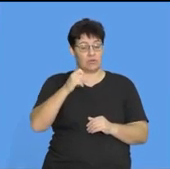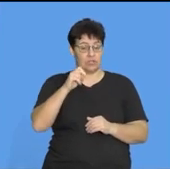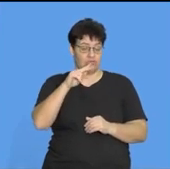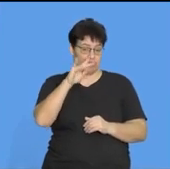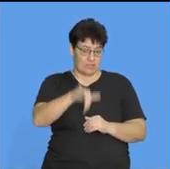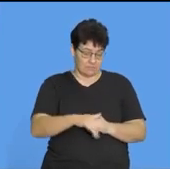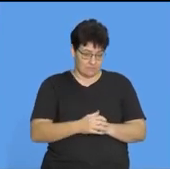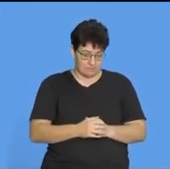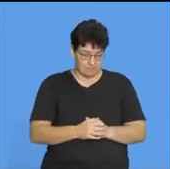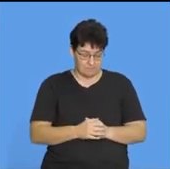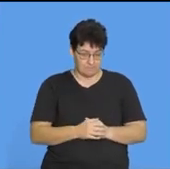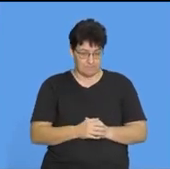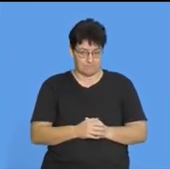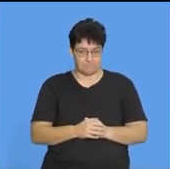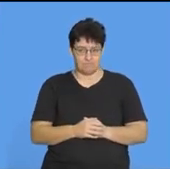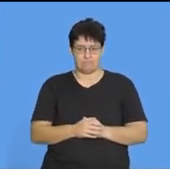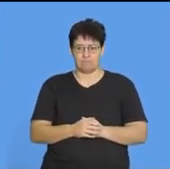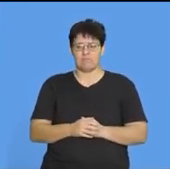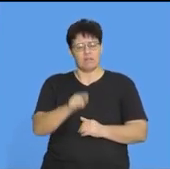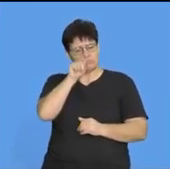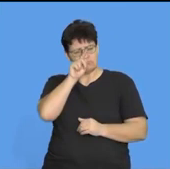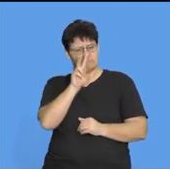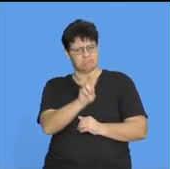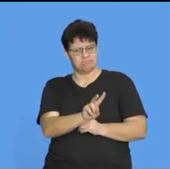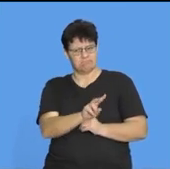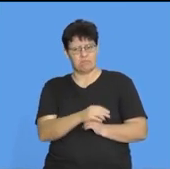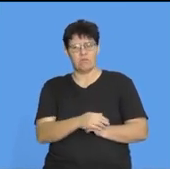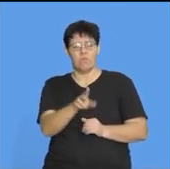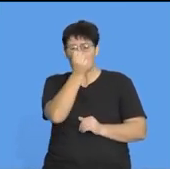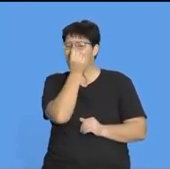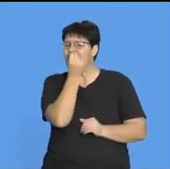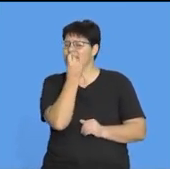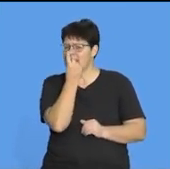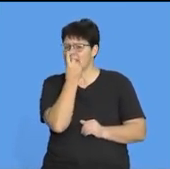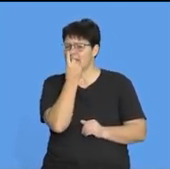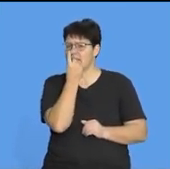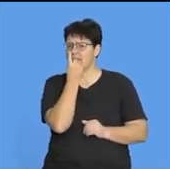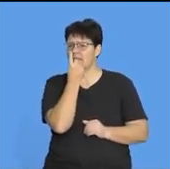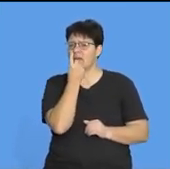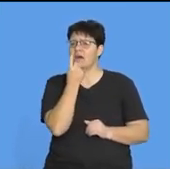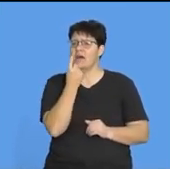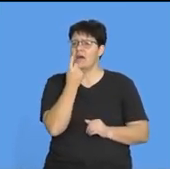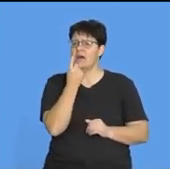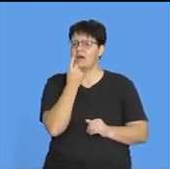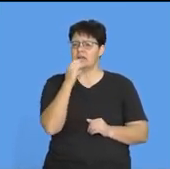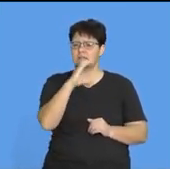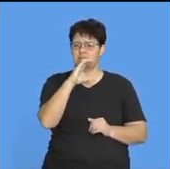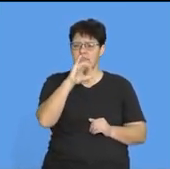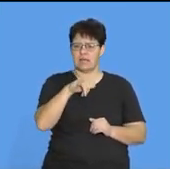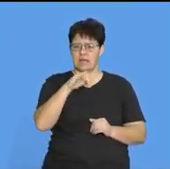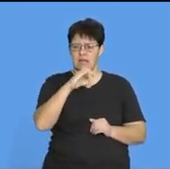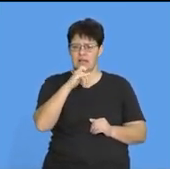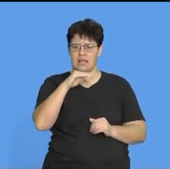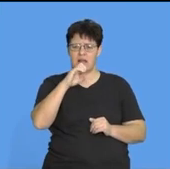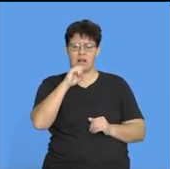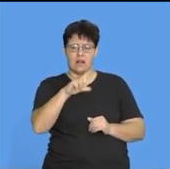Right, so when we look at this, we got to understand that these cyclic changes occur as follows.